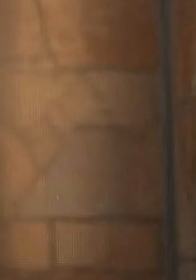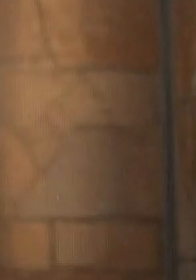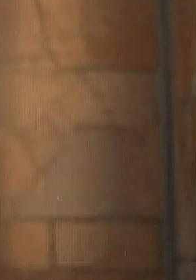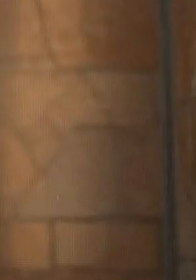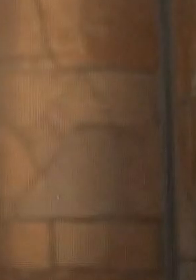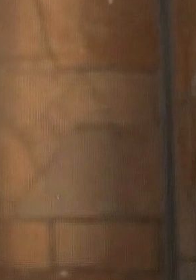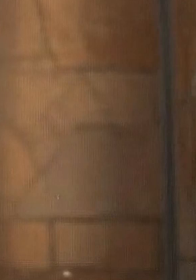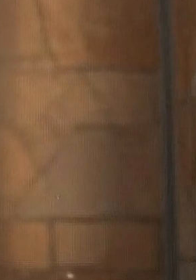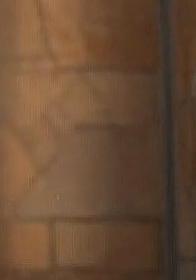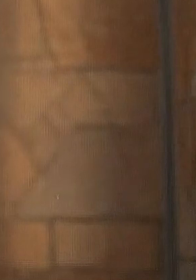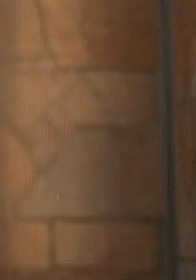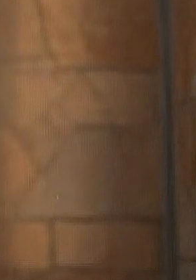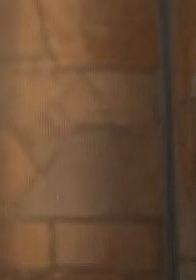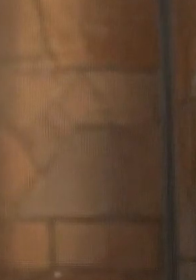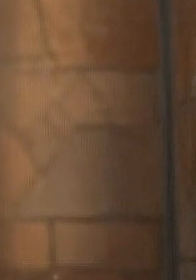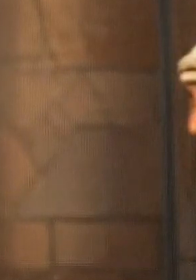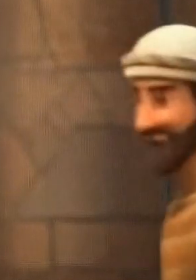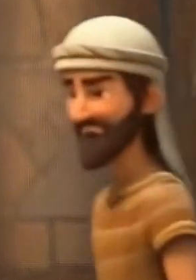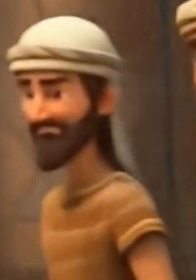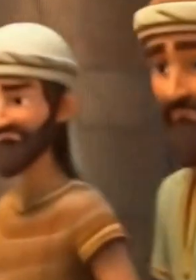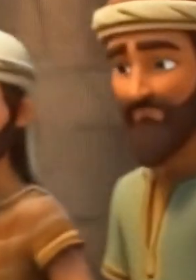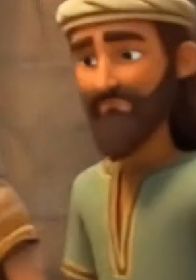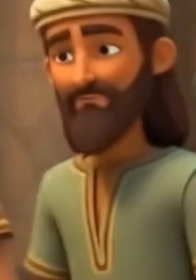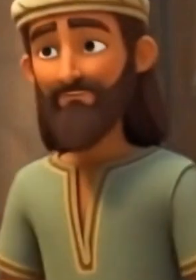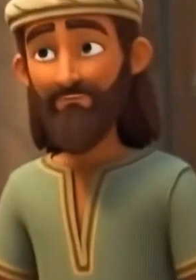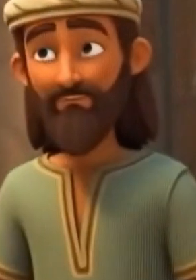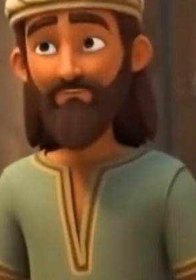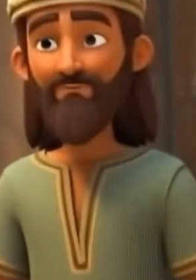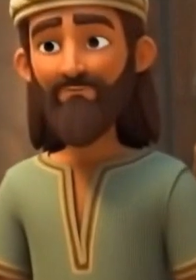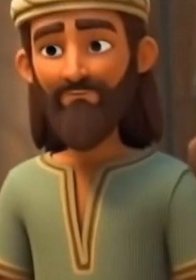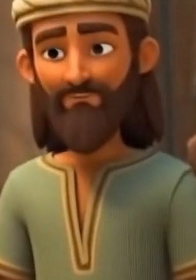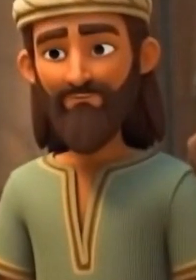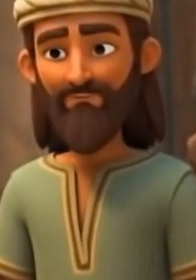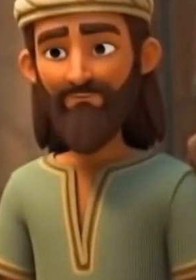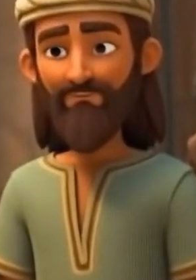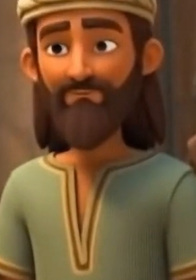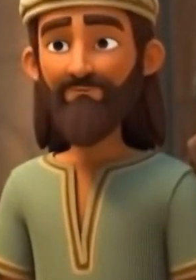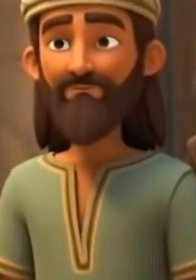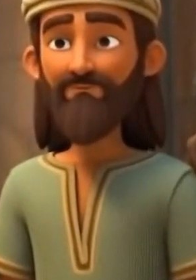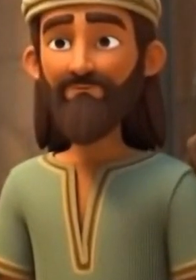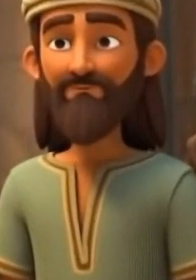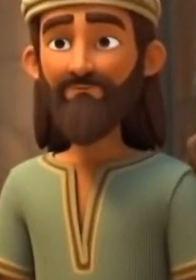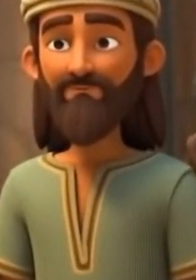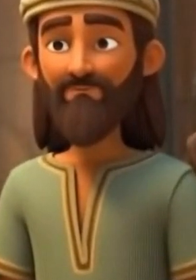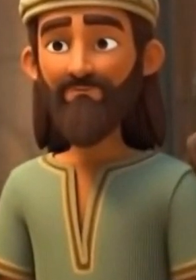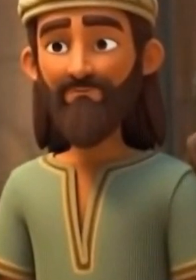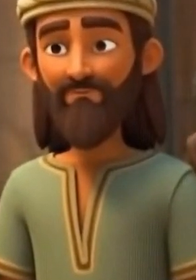spirit, said no, his name is John. Confusion swirled. They